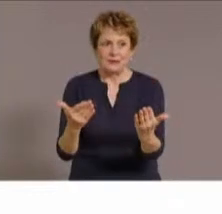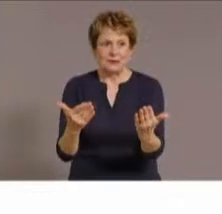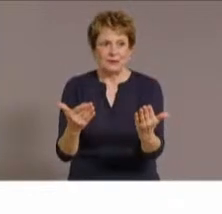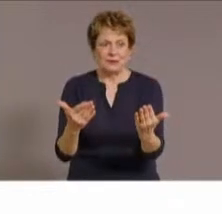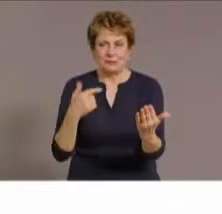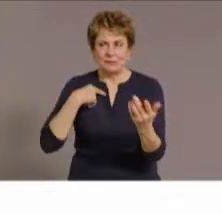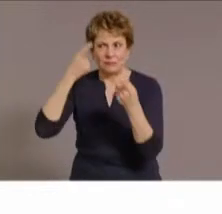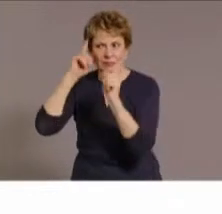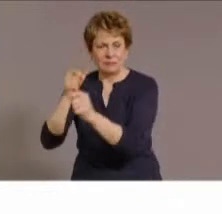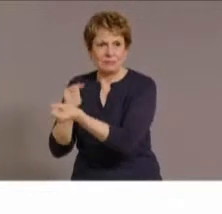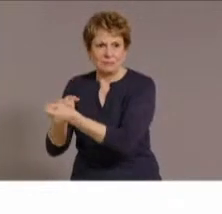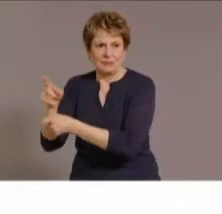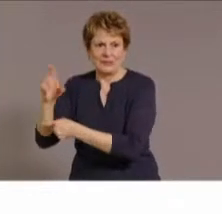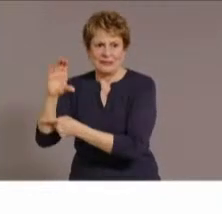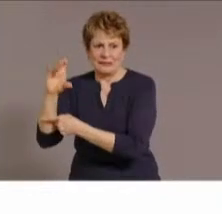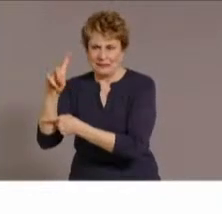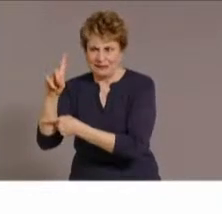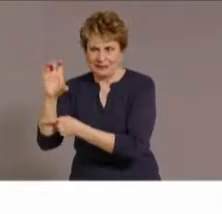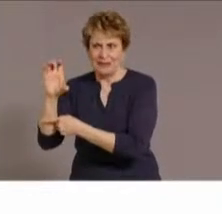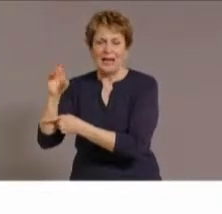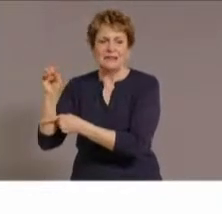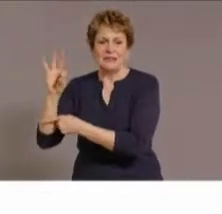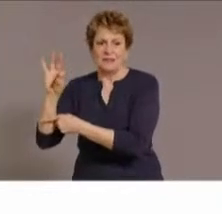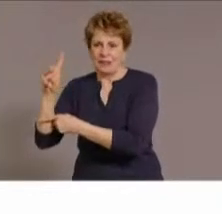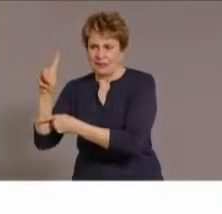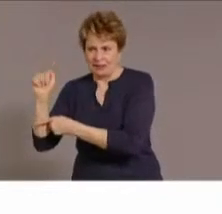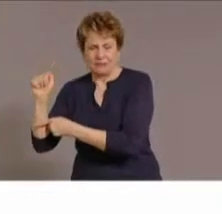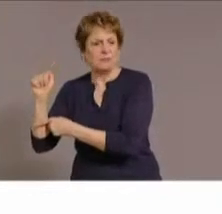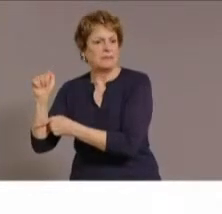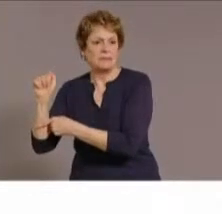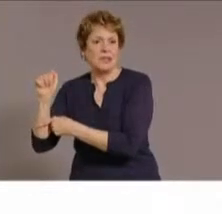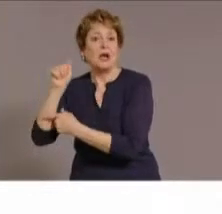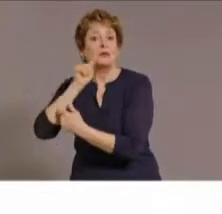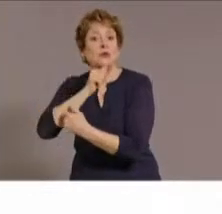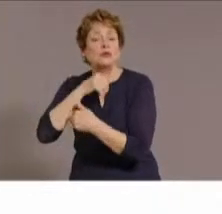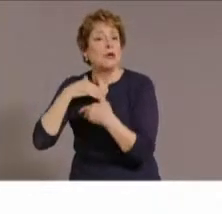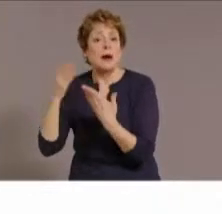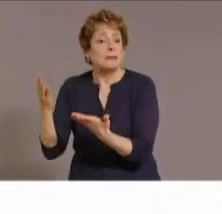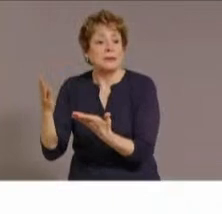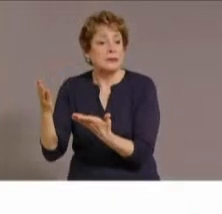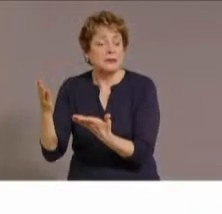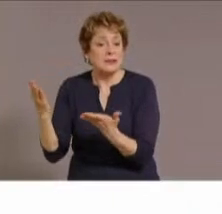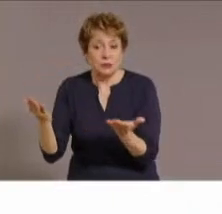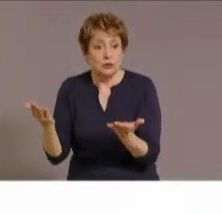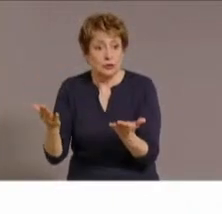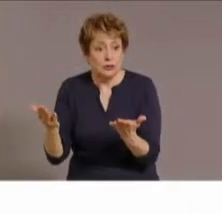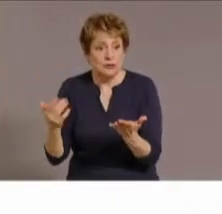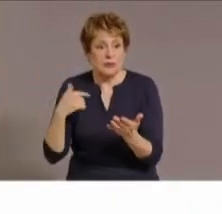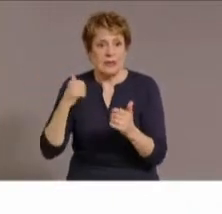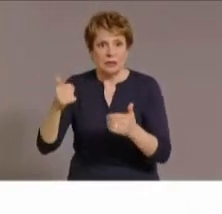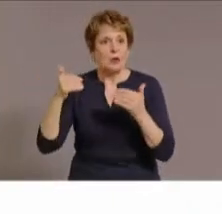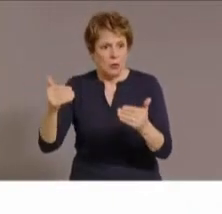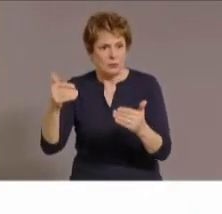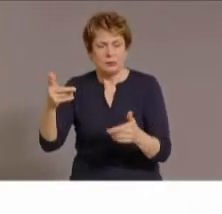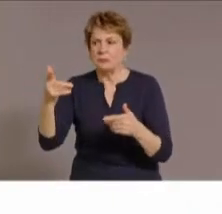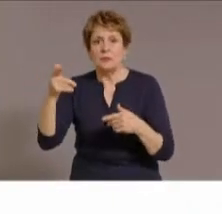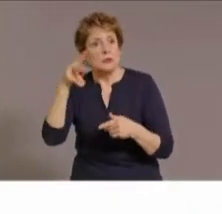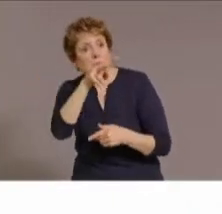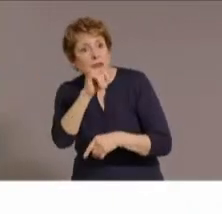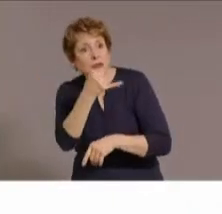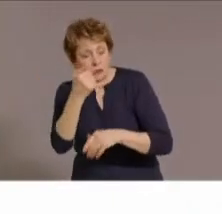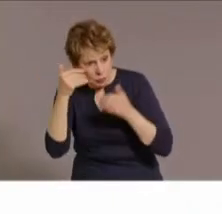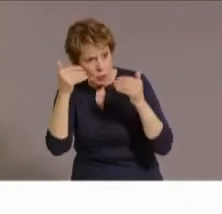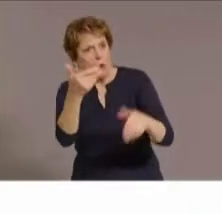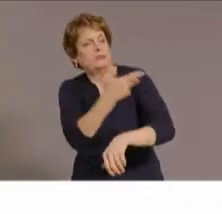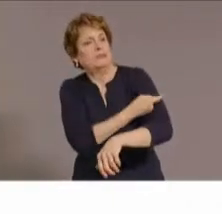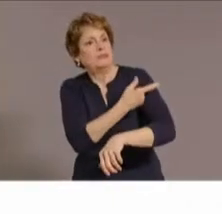FDA, we recommended that providers can and should resume using Johnson & Johnson following the safety